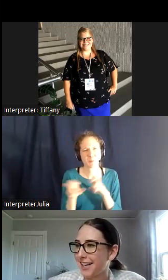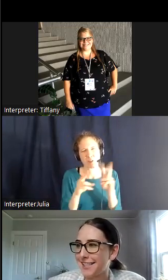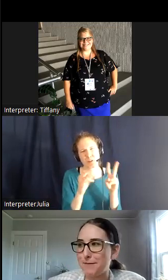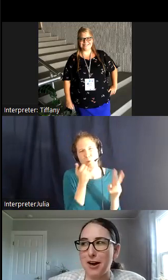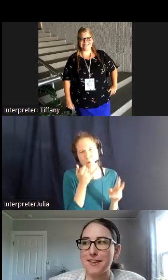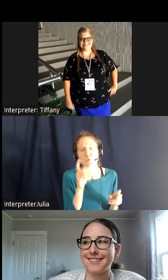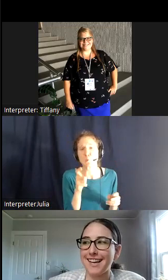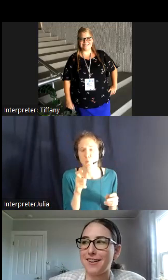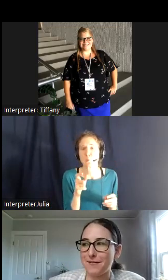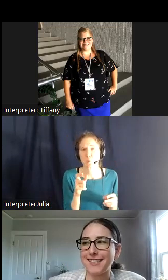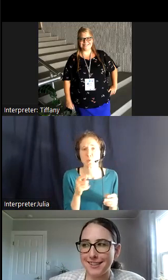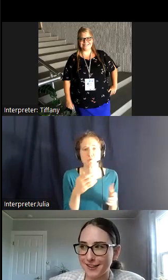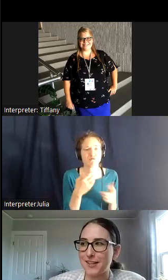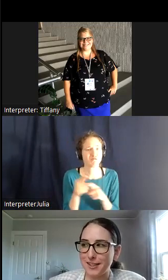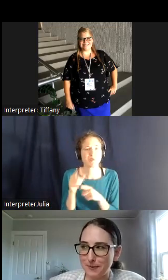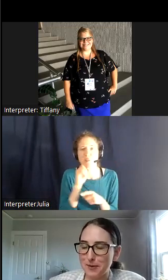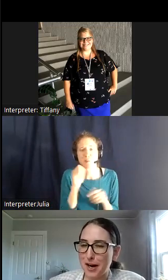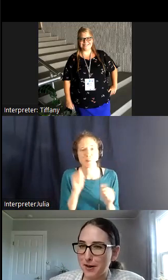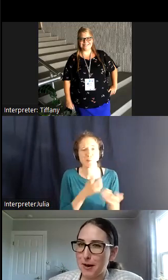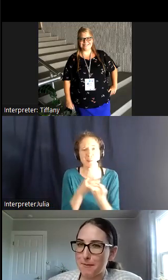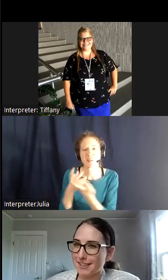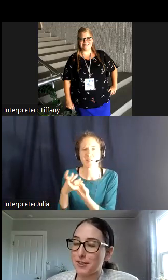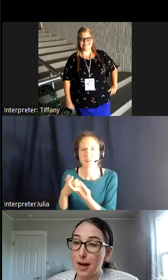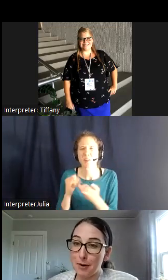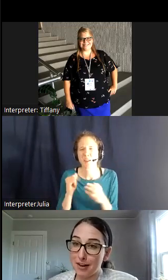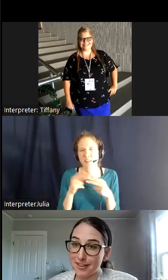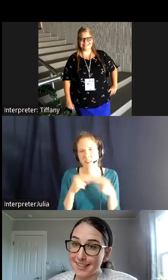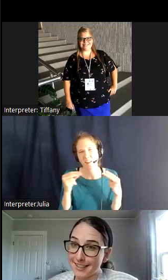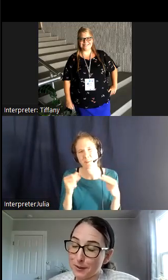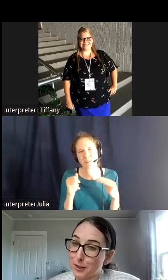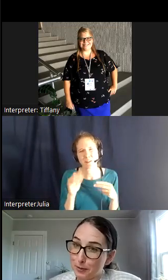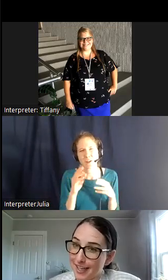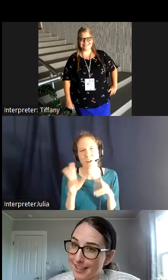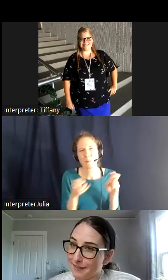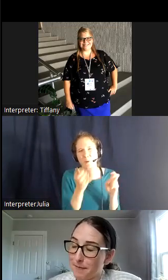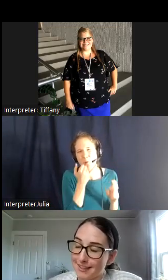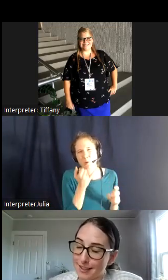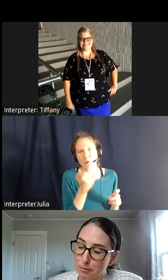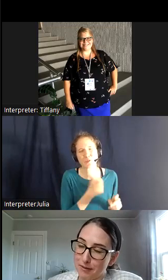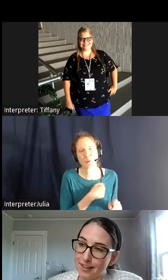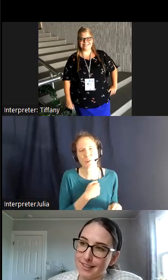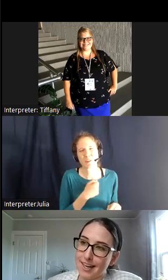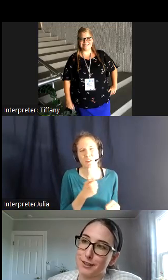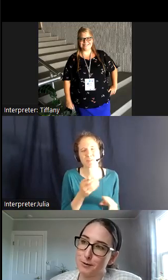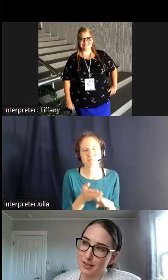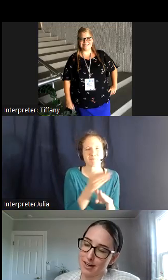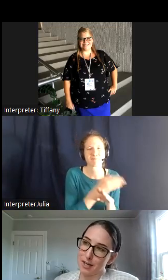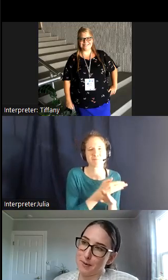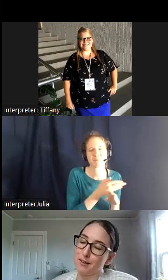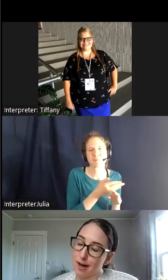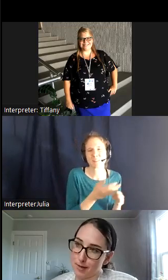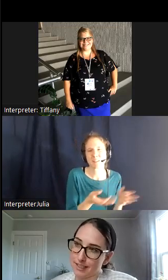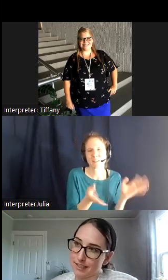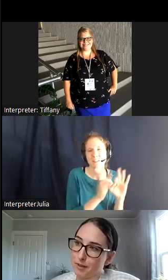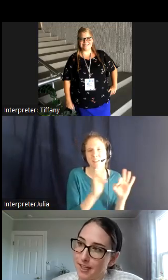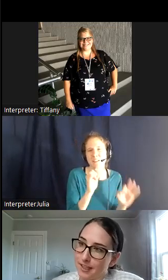And actually, I did copy the slide wrong because it also talks about the priority population. So I apologize. This was duplicated from the essential provider side. So when we're talking